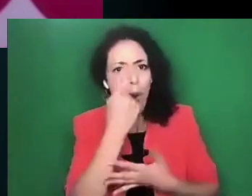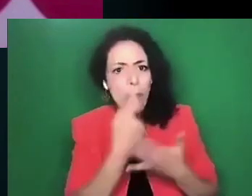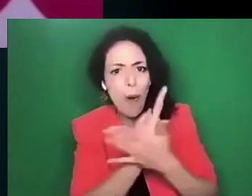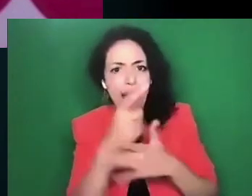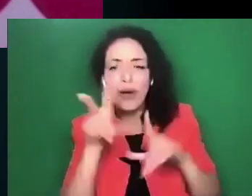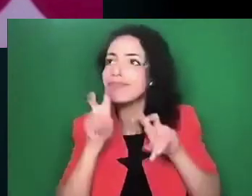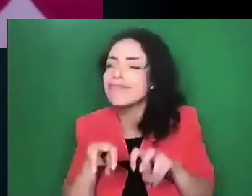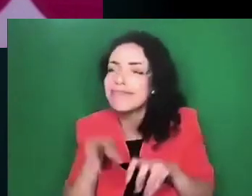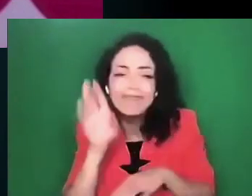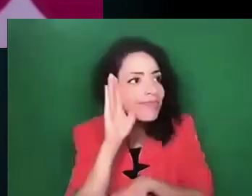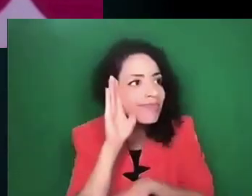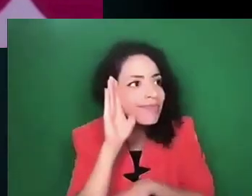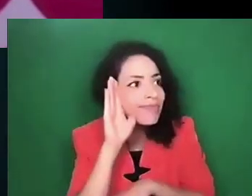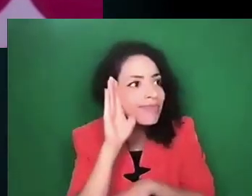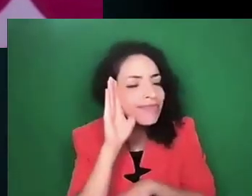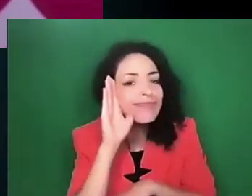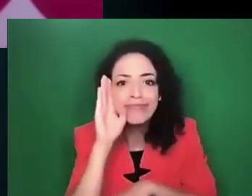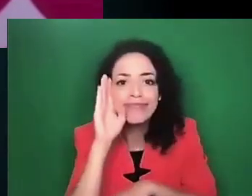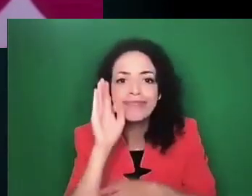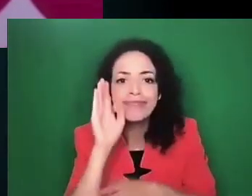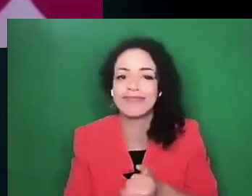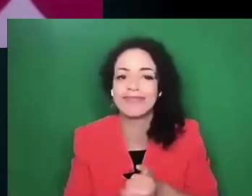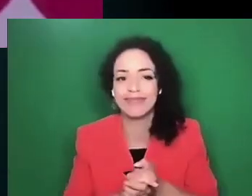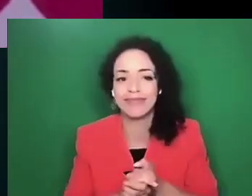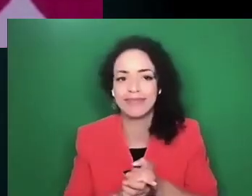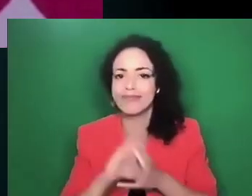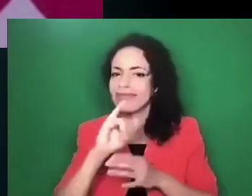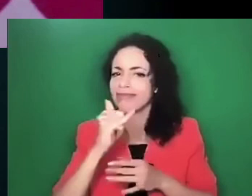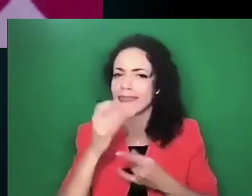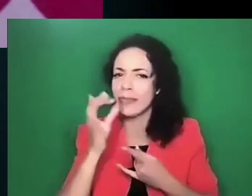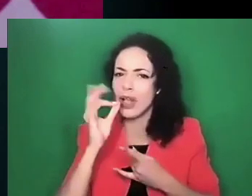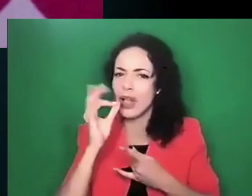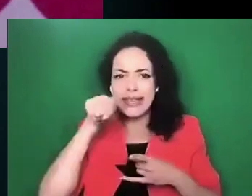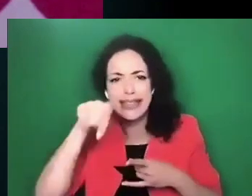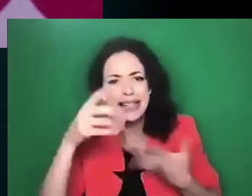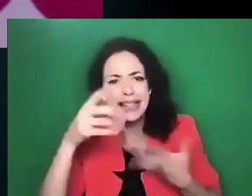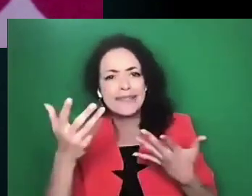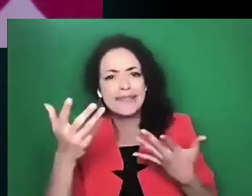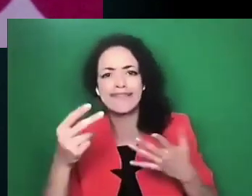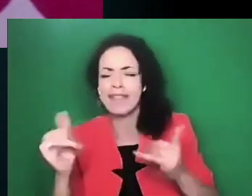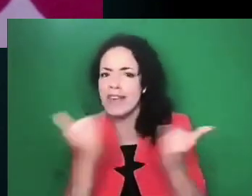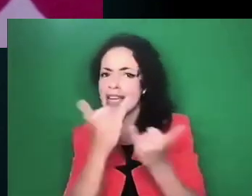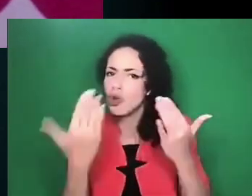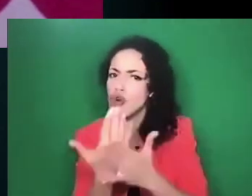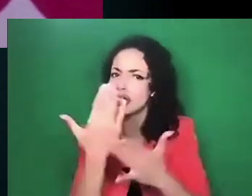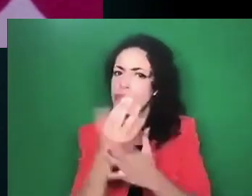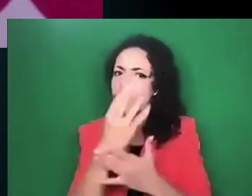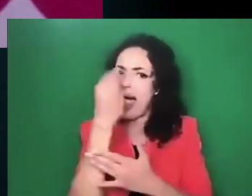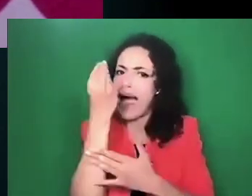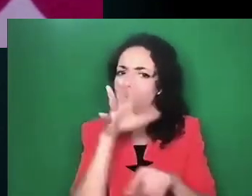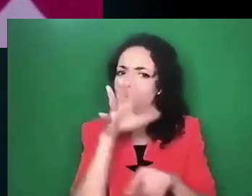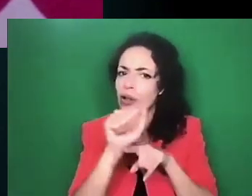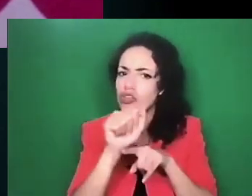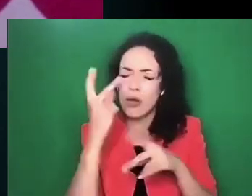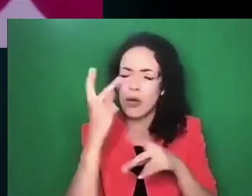And one may ask why a festival of contemporary Arab culture looks back into heritage, looks back